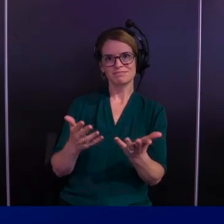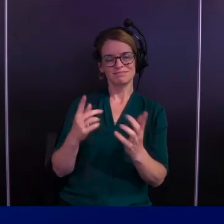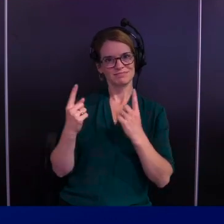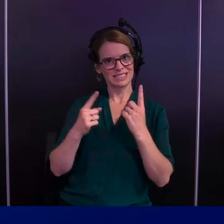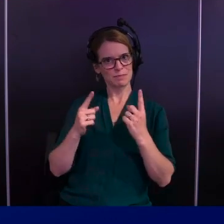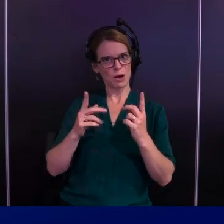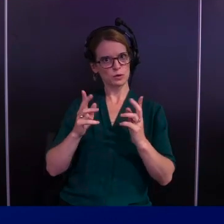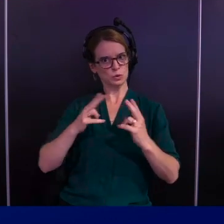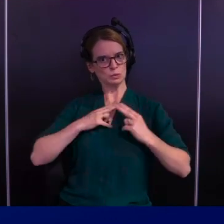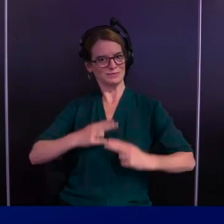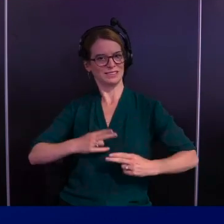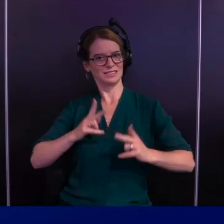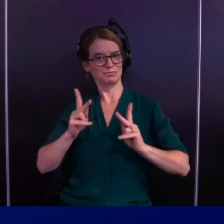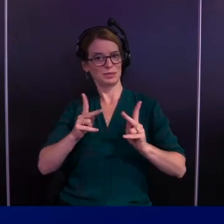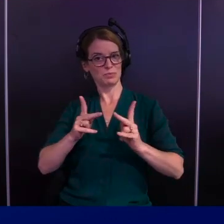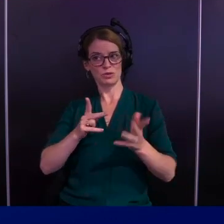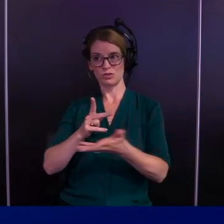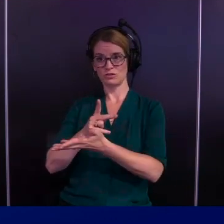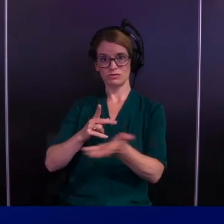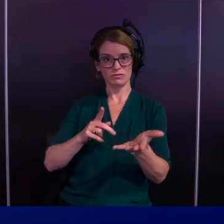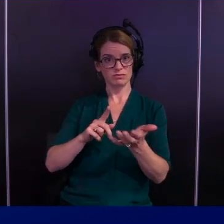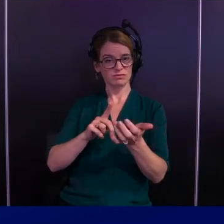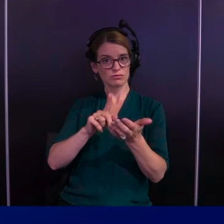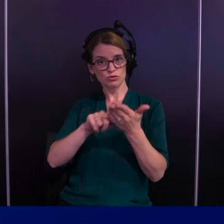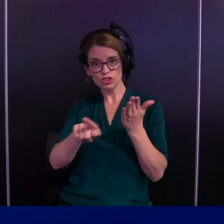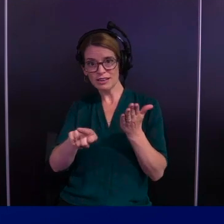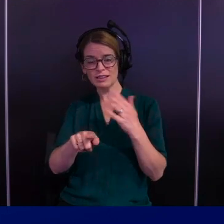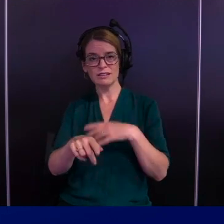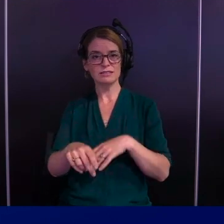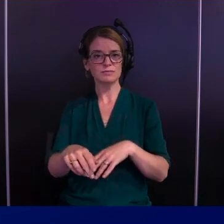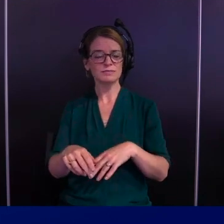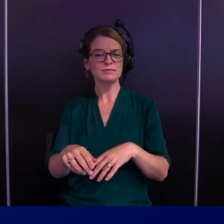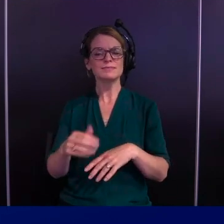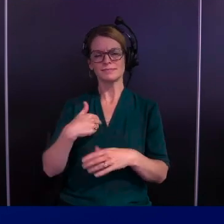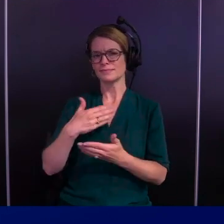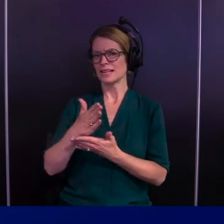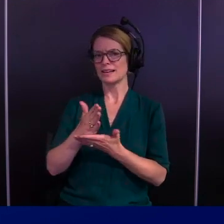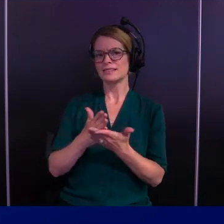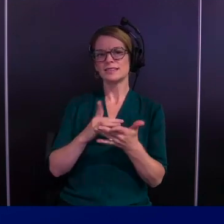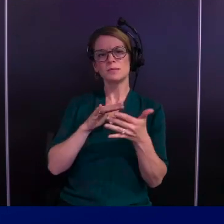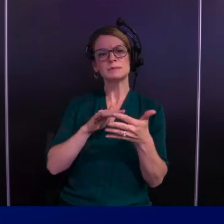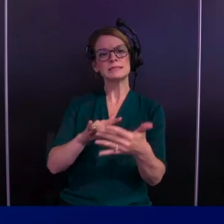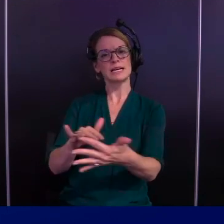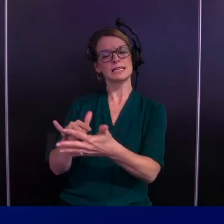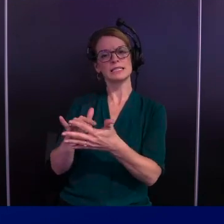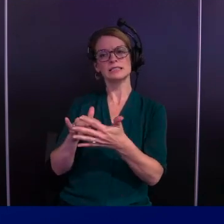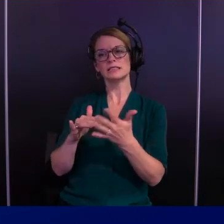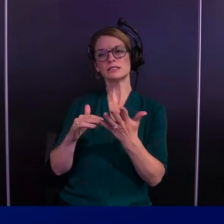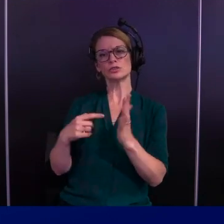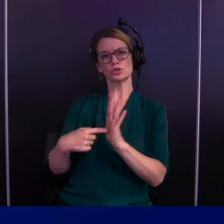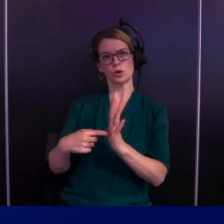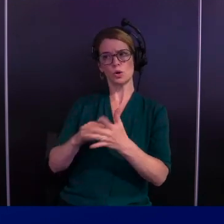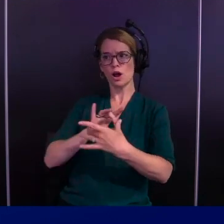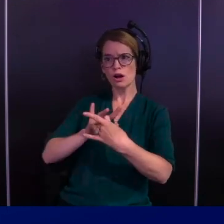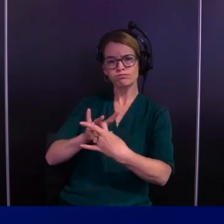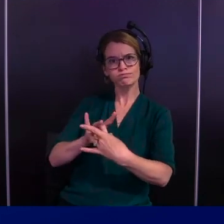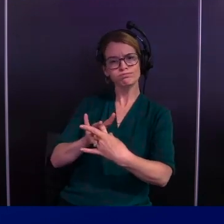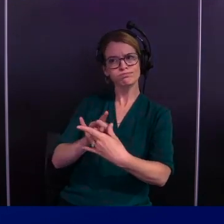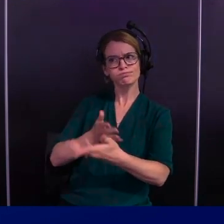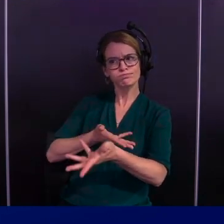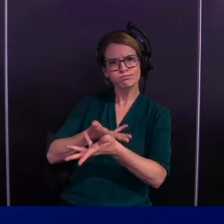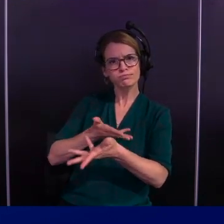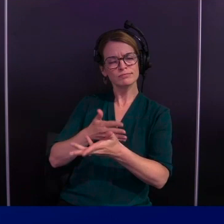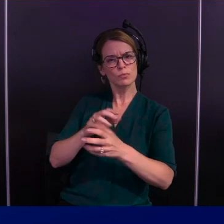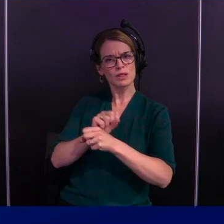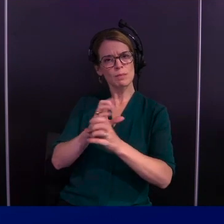sure that we're checking in with people so that there's been studies actually that show that the more engaged you are with employees and